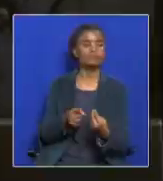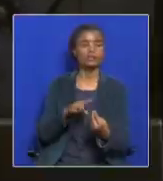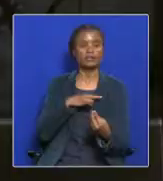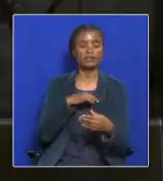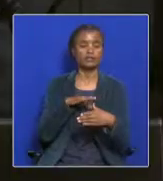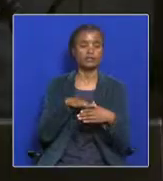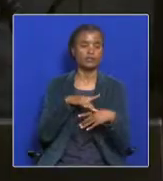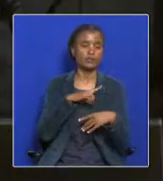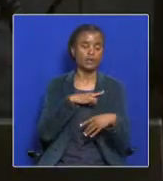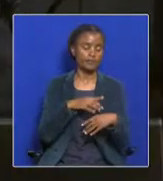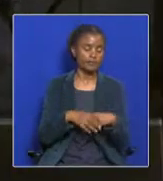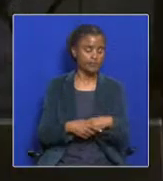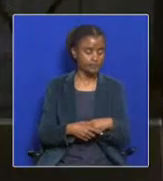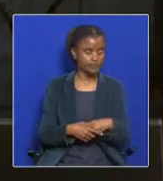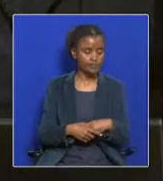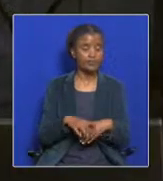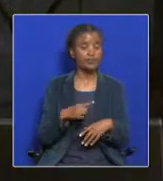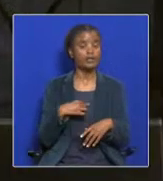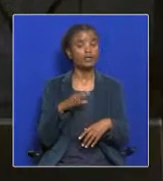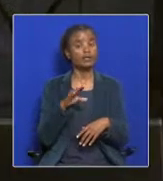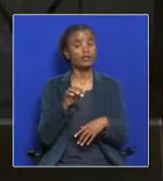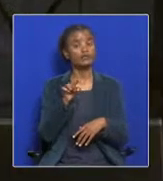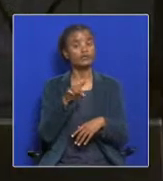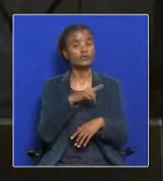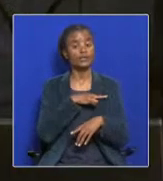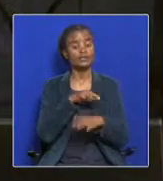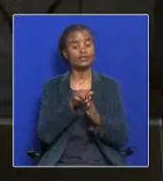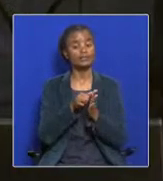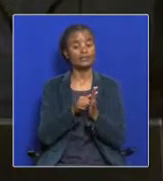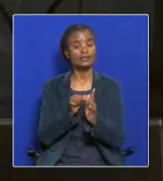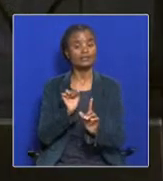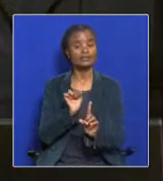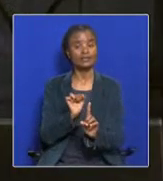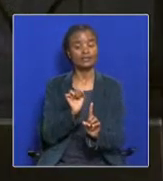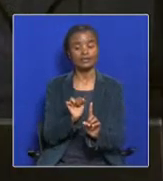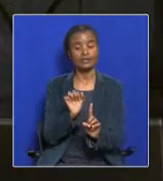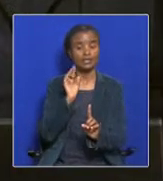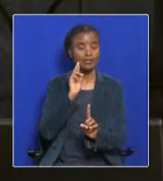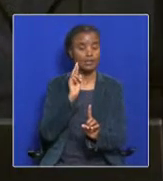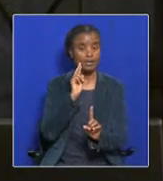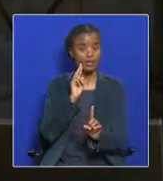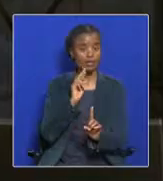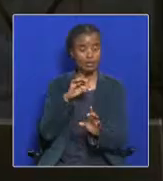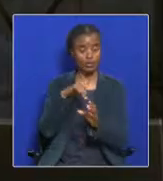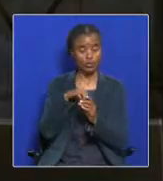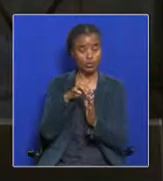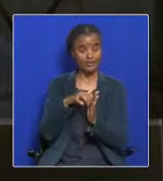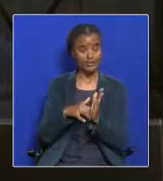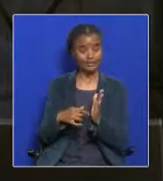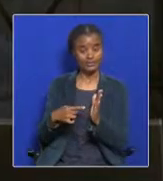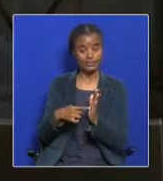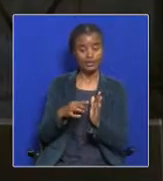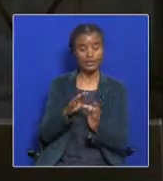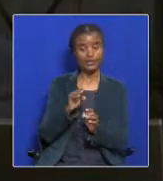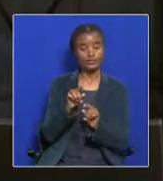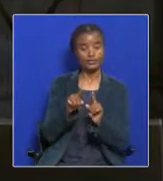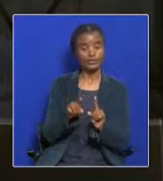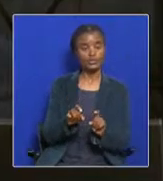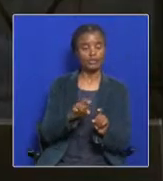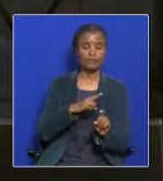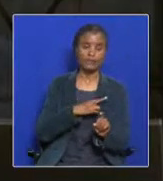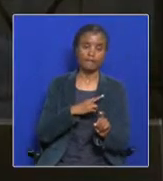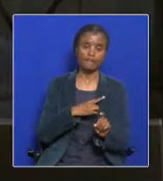ask you because in his statement, and remember the context in which we are asking these questions is because of